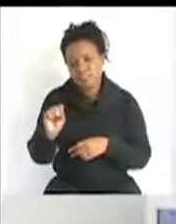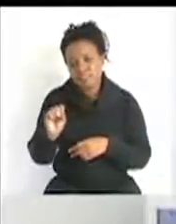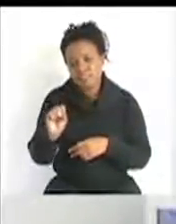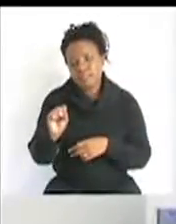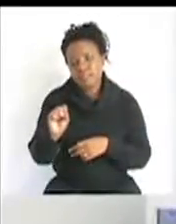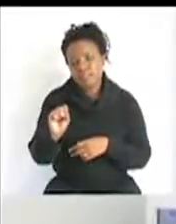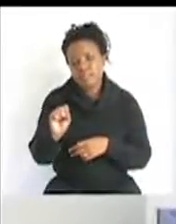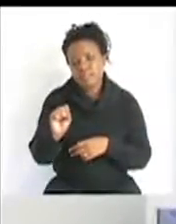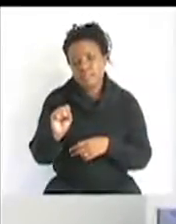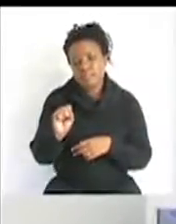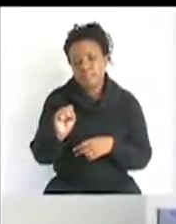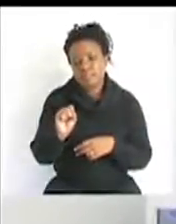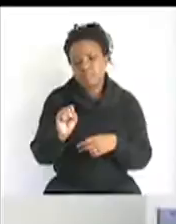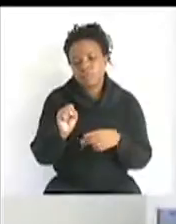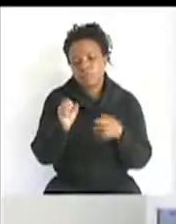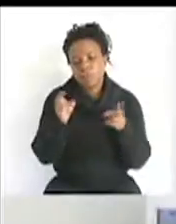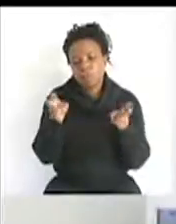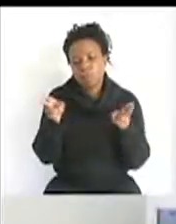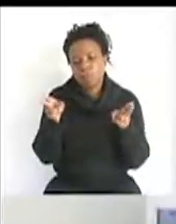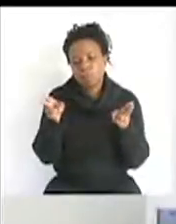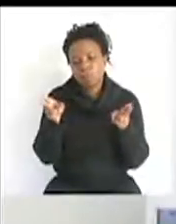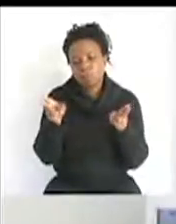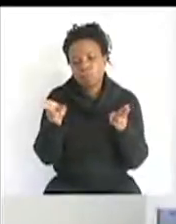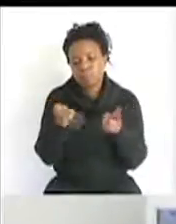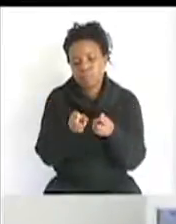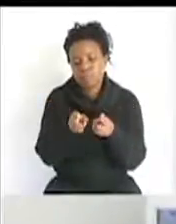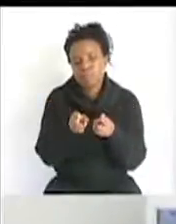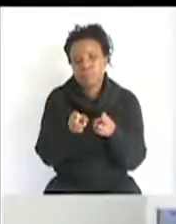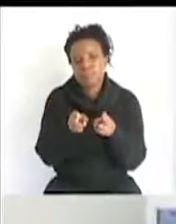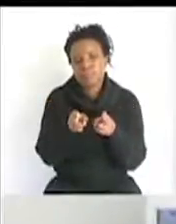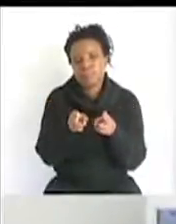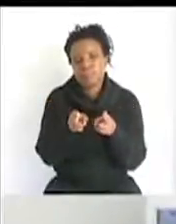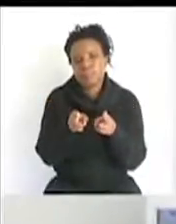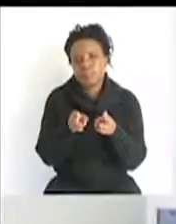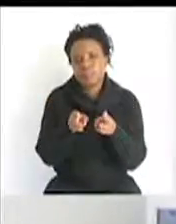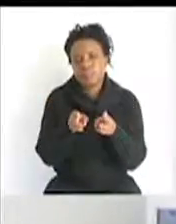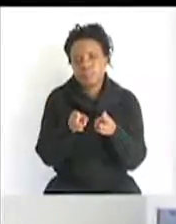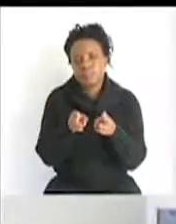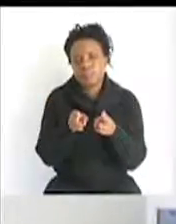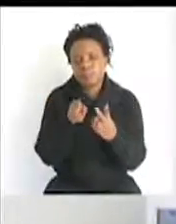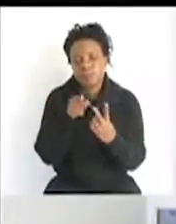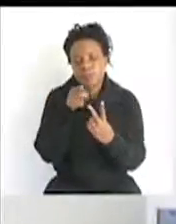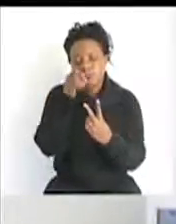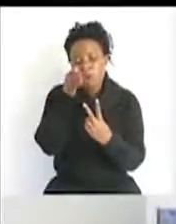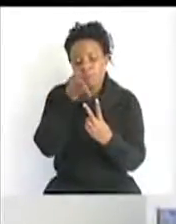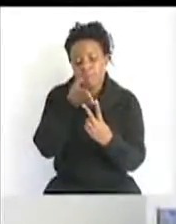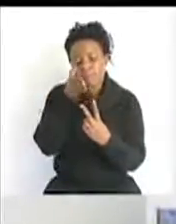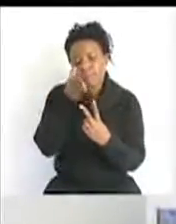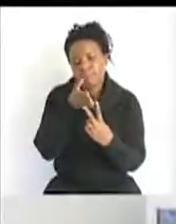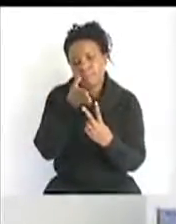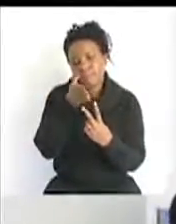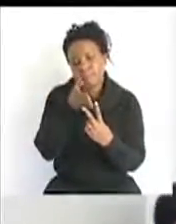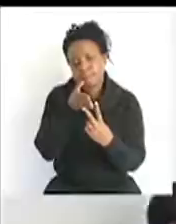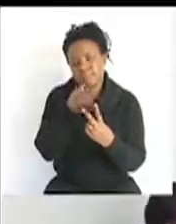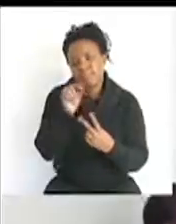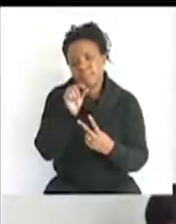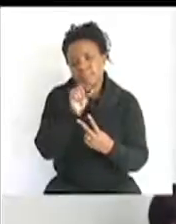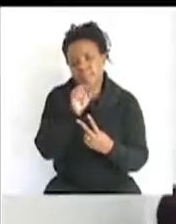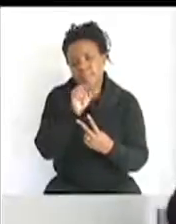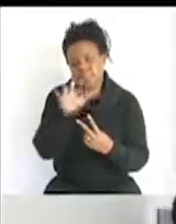shows contraction. This is what we call an apostrophe. Right,